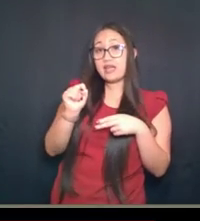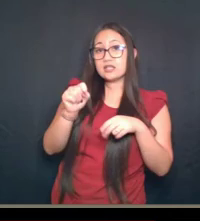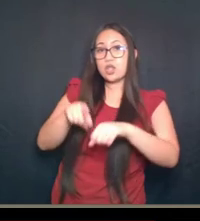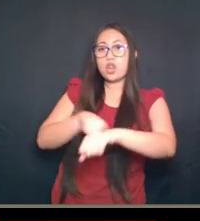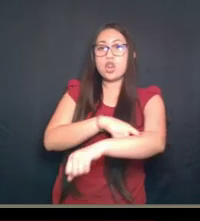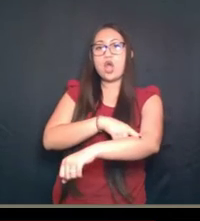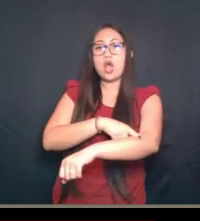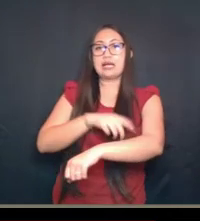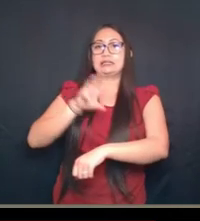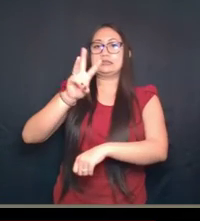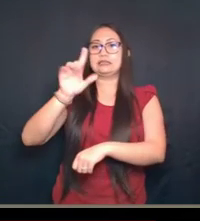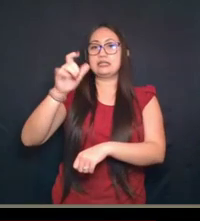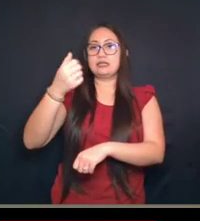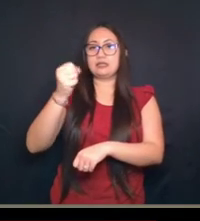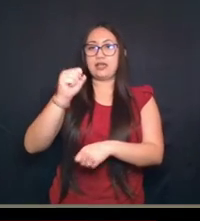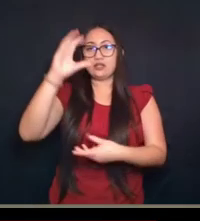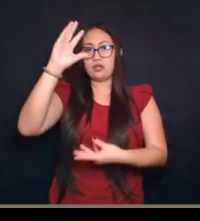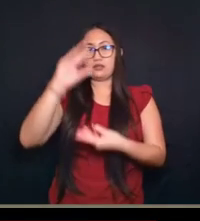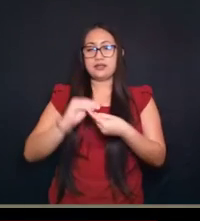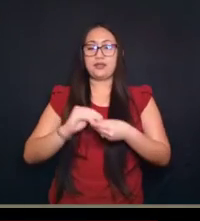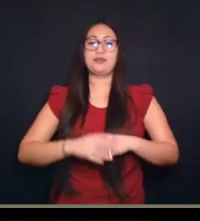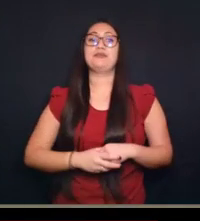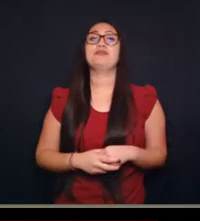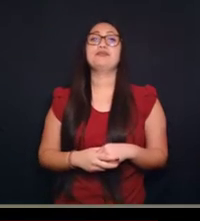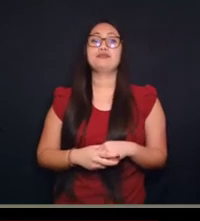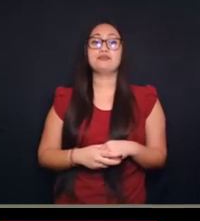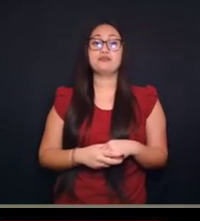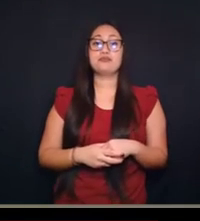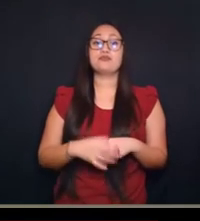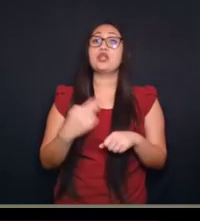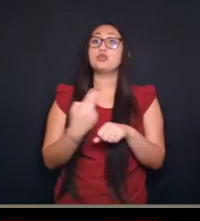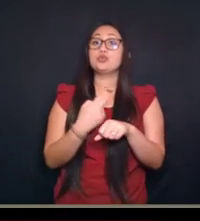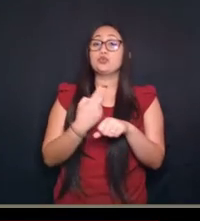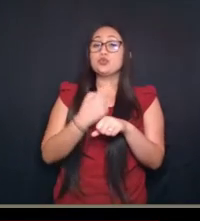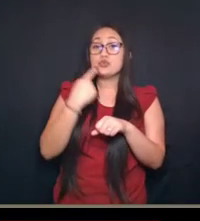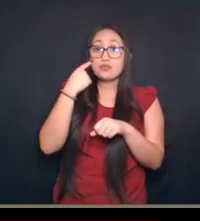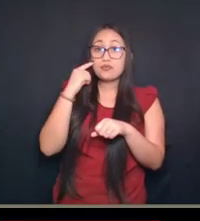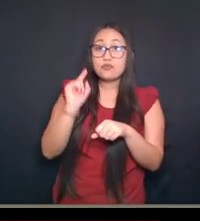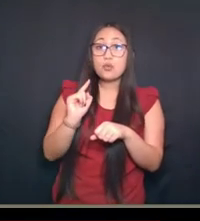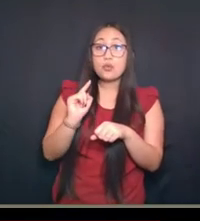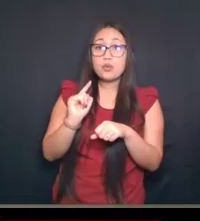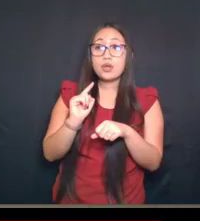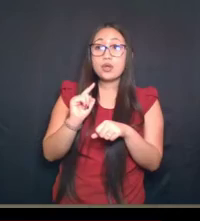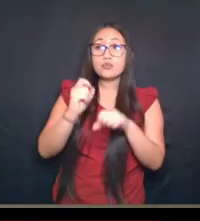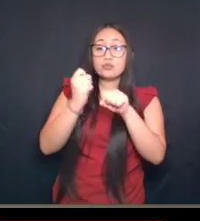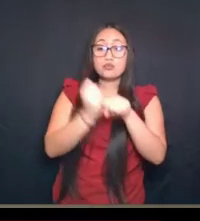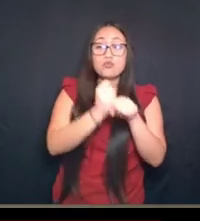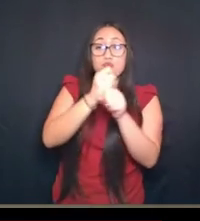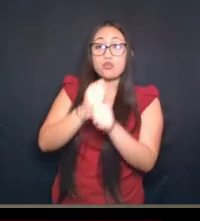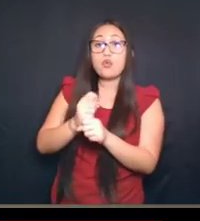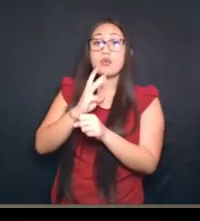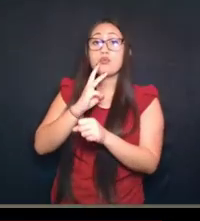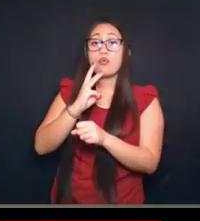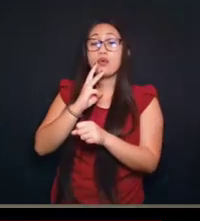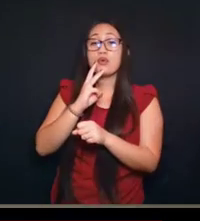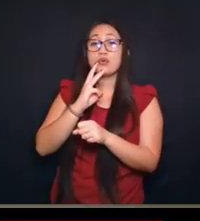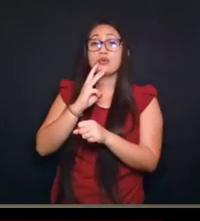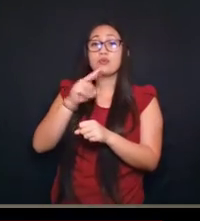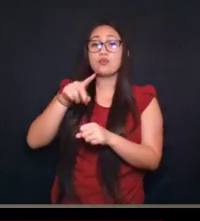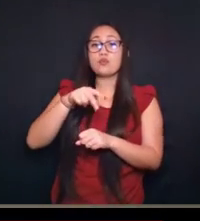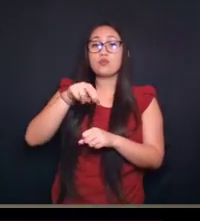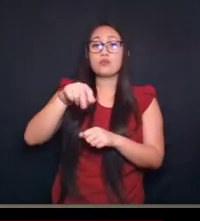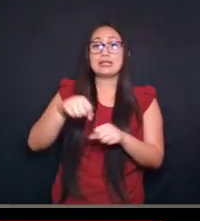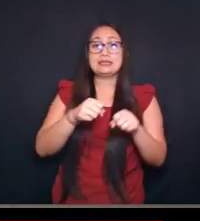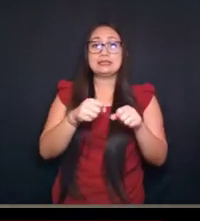can spread over a larger area of water and are useful for rowing and steering across the water. No one leg is heavy enough